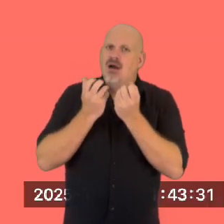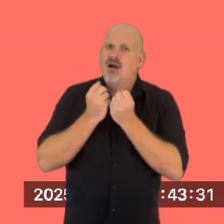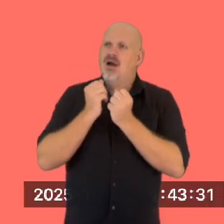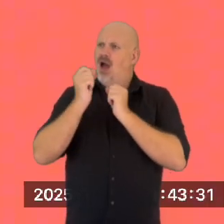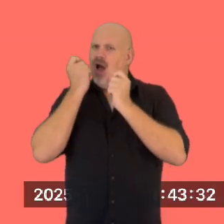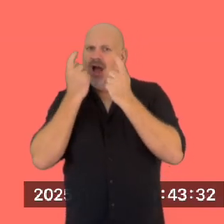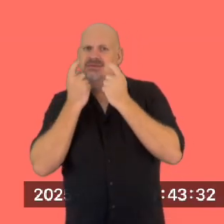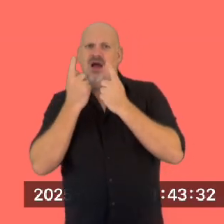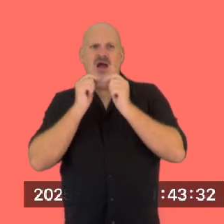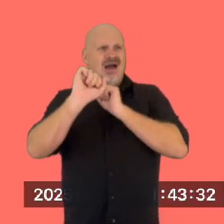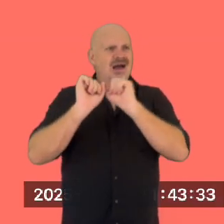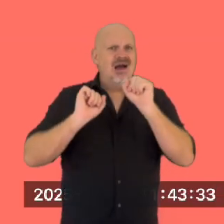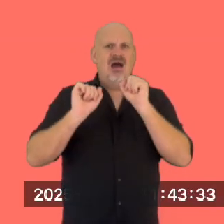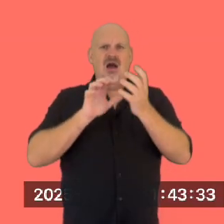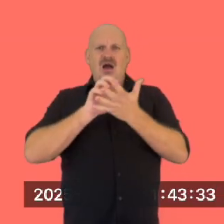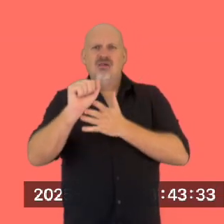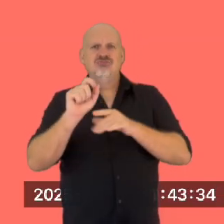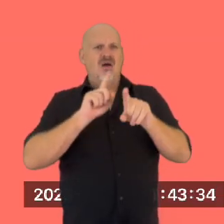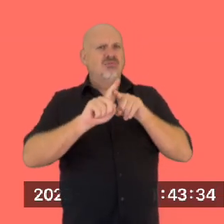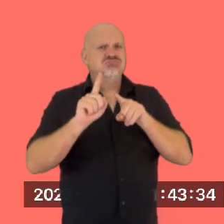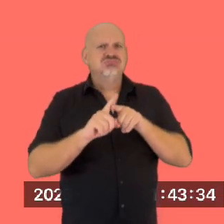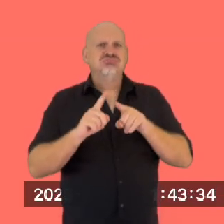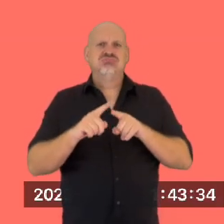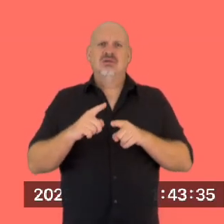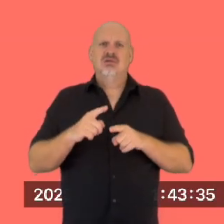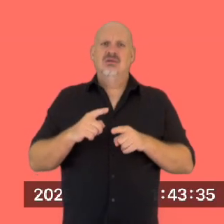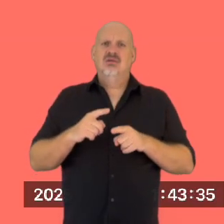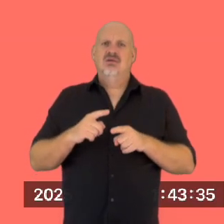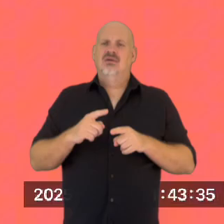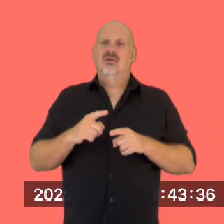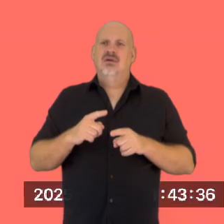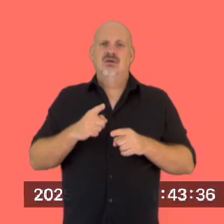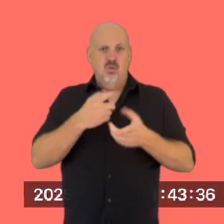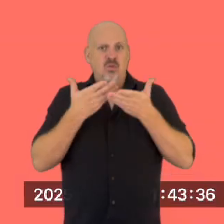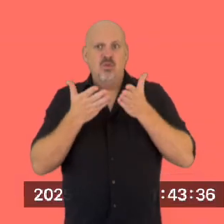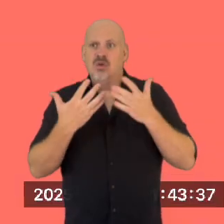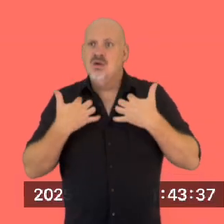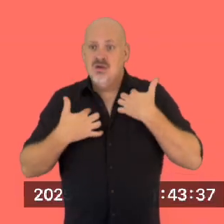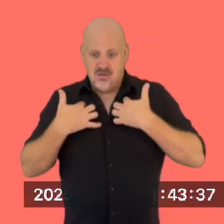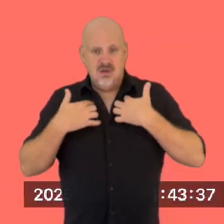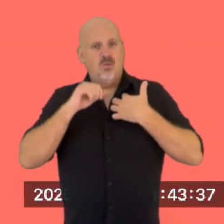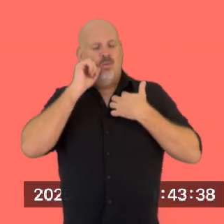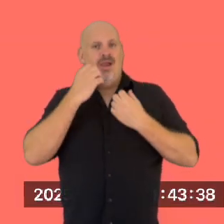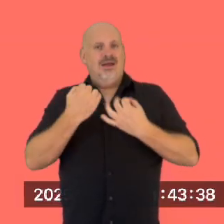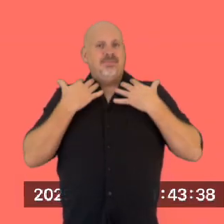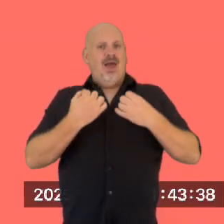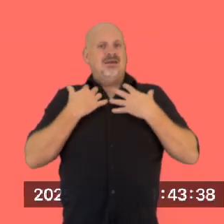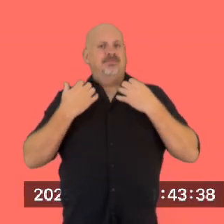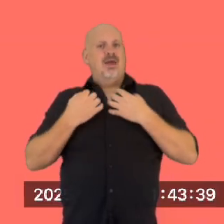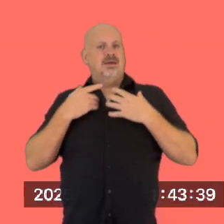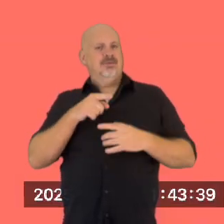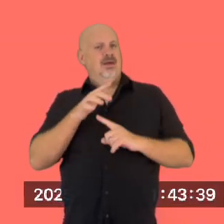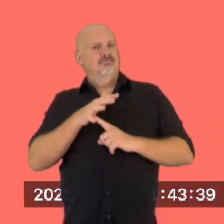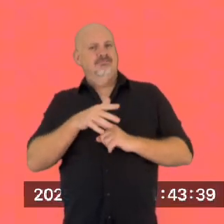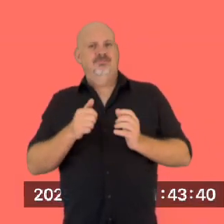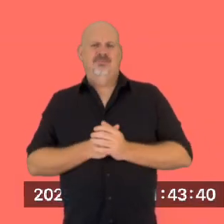an open-minded curiosity to ideas and worlds and cultures, the inspiration will come to you, and